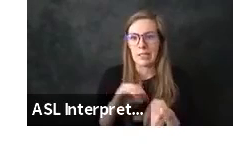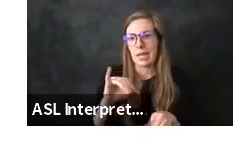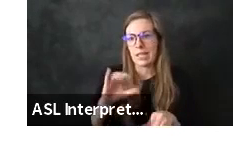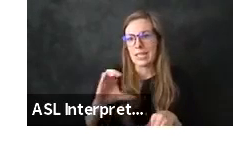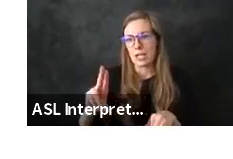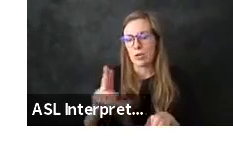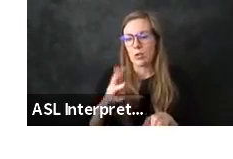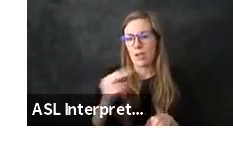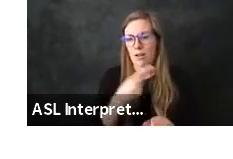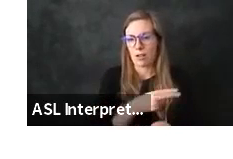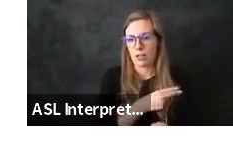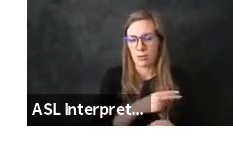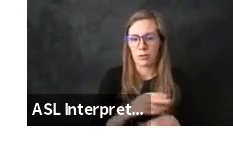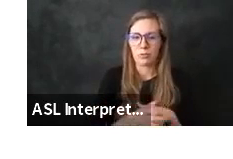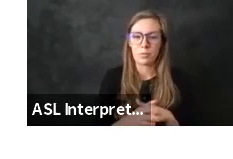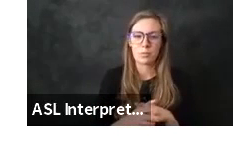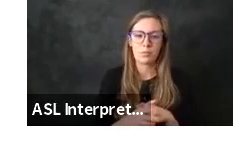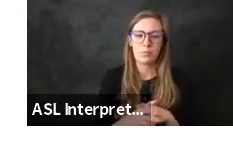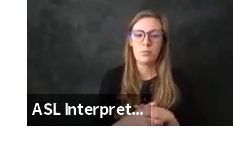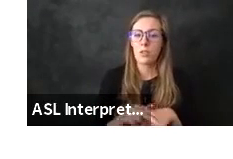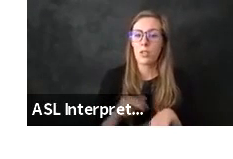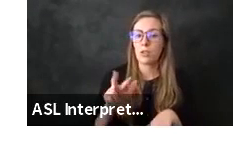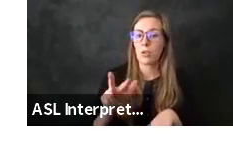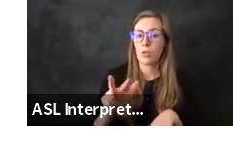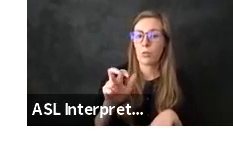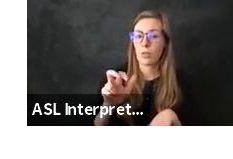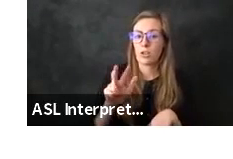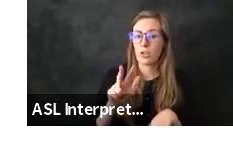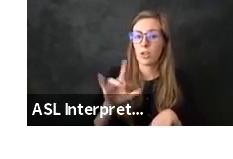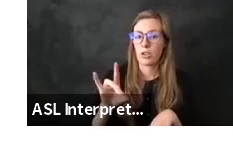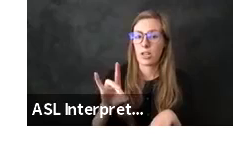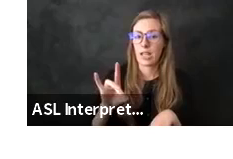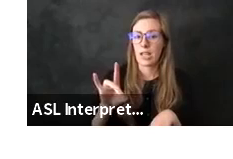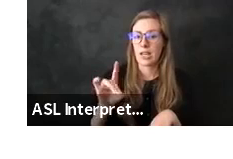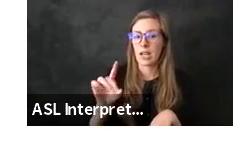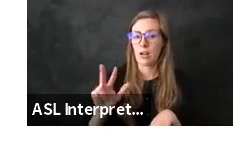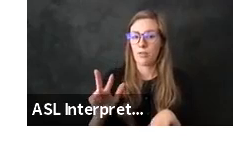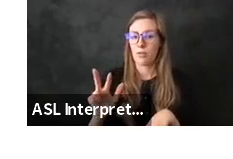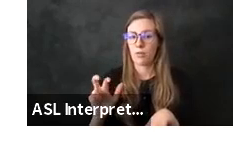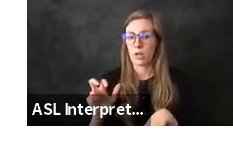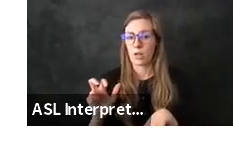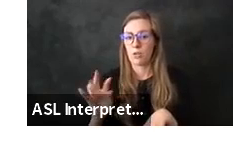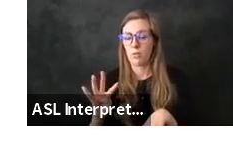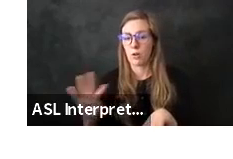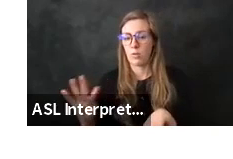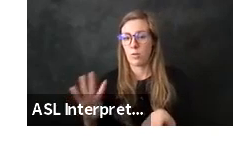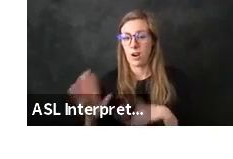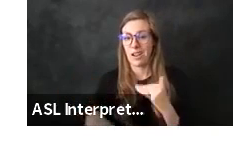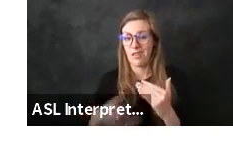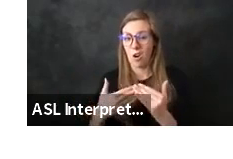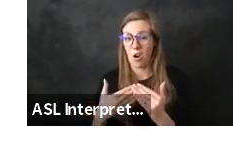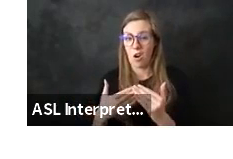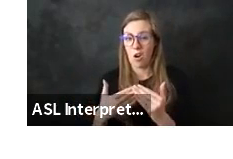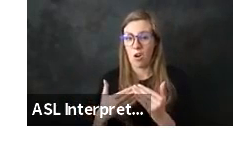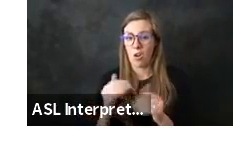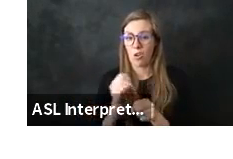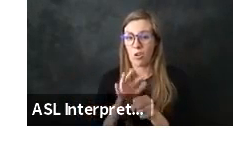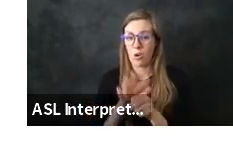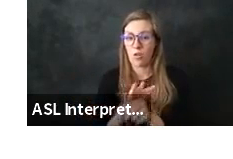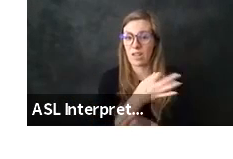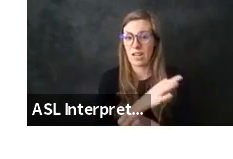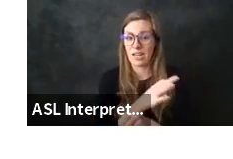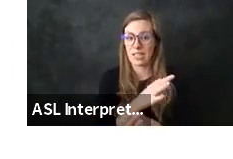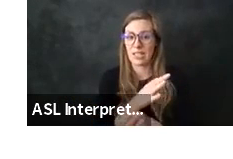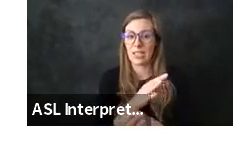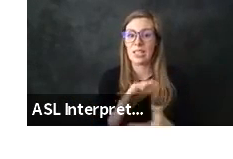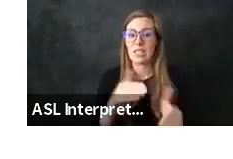98.3% of deaths, so 338 out of 344 of all COVID-19 deaths have been among the unvaccinated.